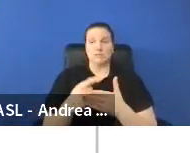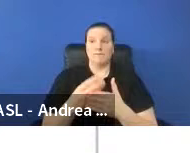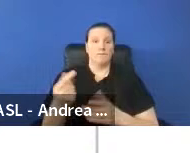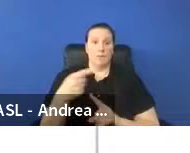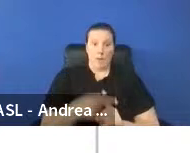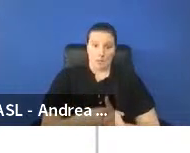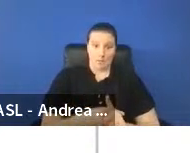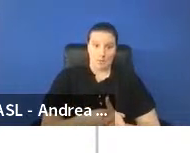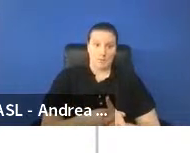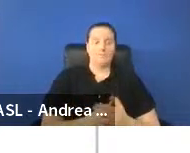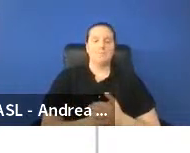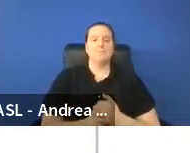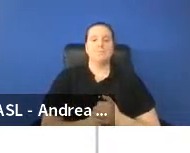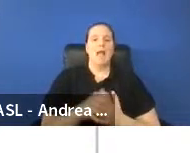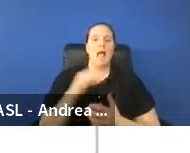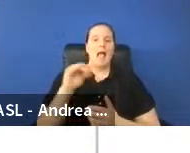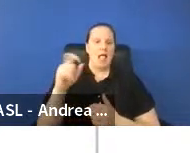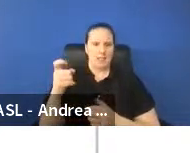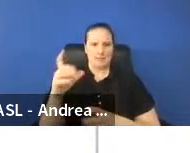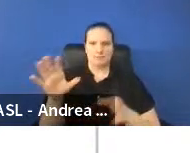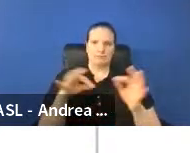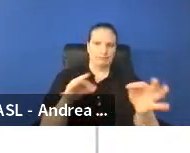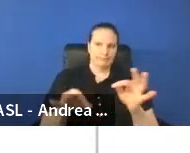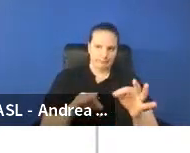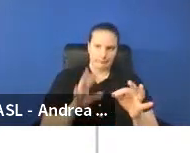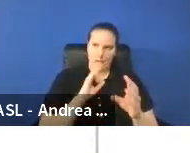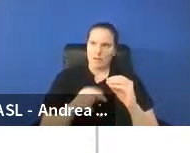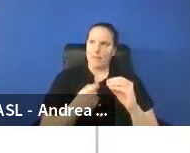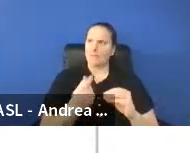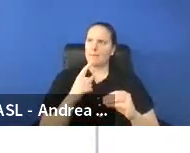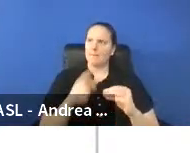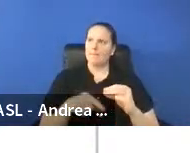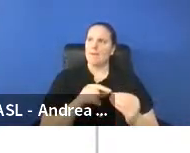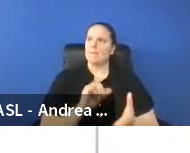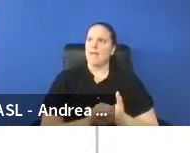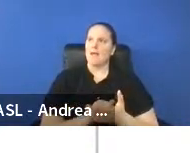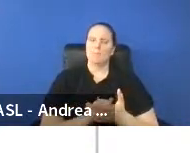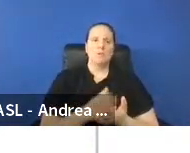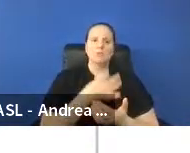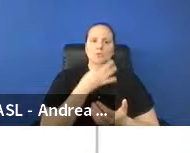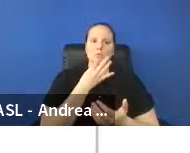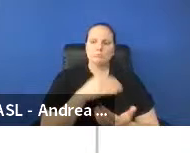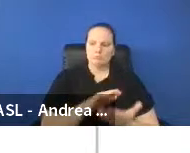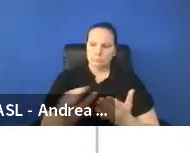months. And Alex is going to jump in to talk a little bit about what's coming our way.